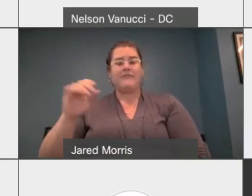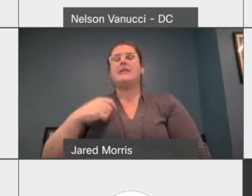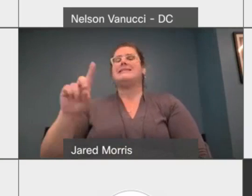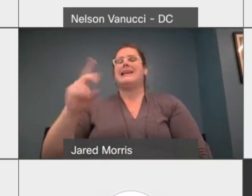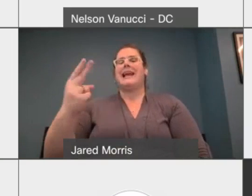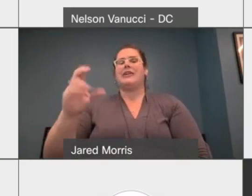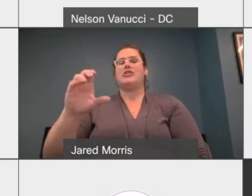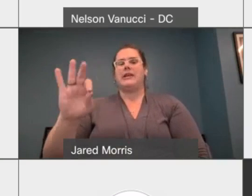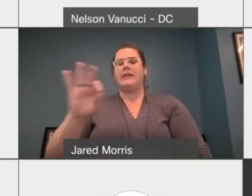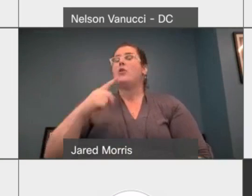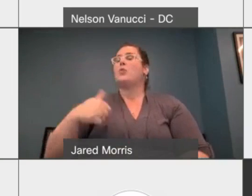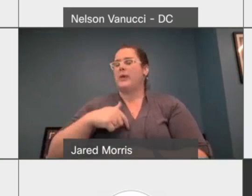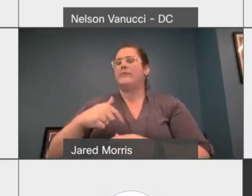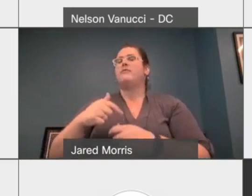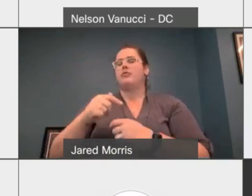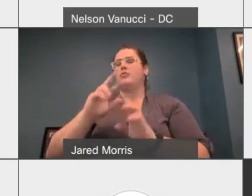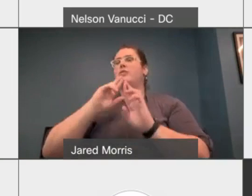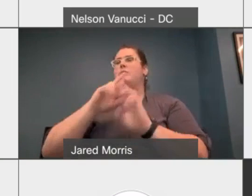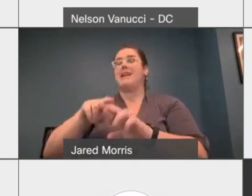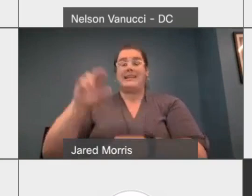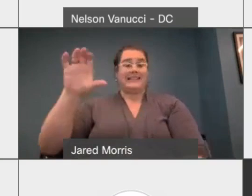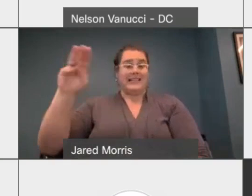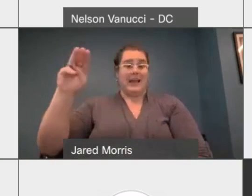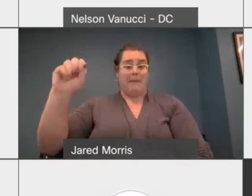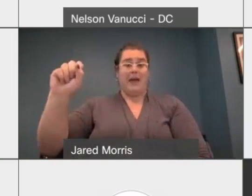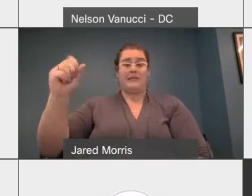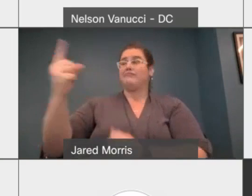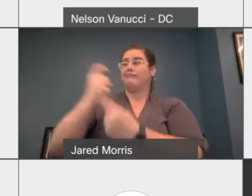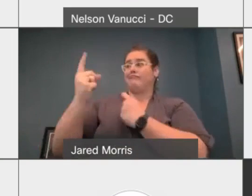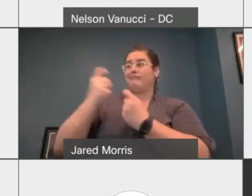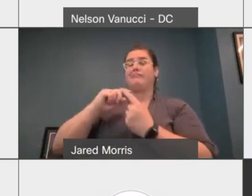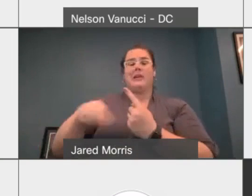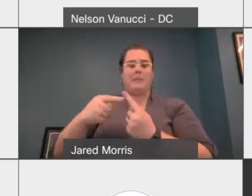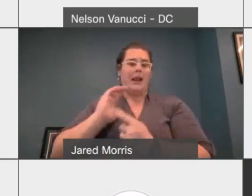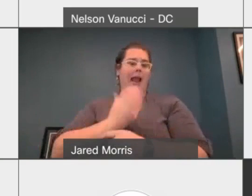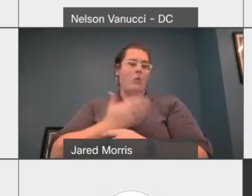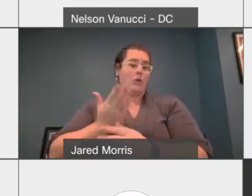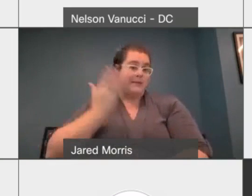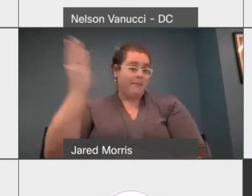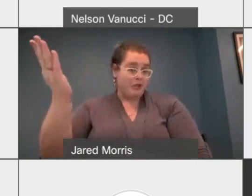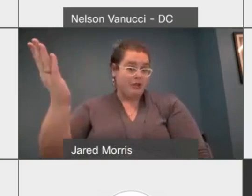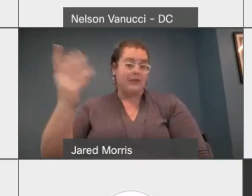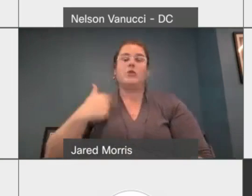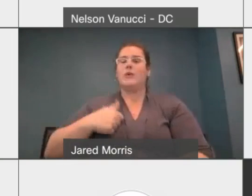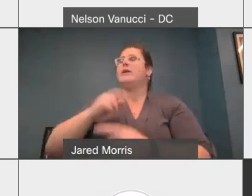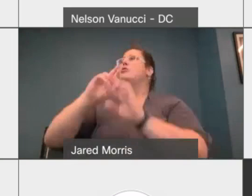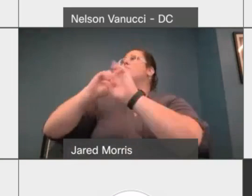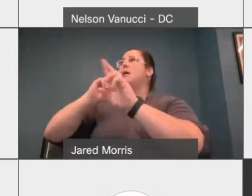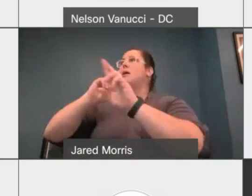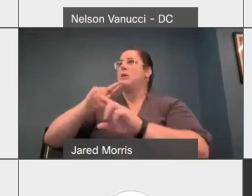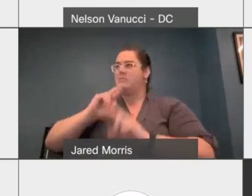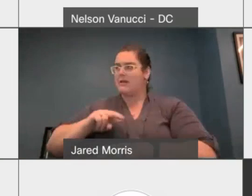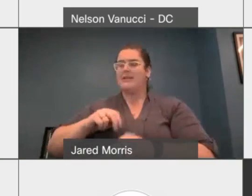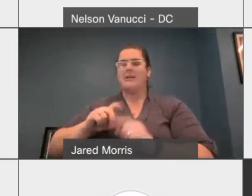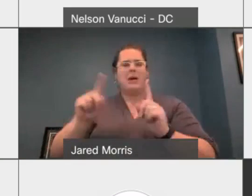from CMS regarding our Appendix K submission. And I'm not clear on when you say